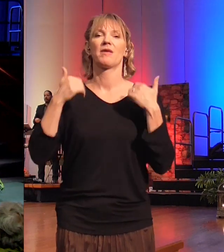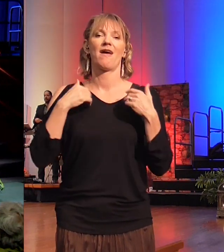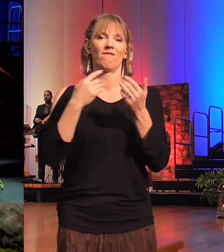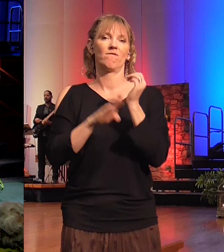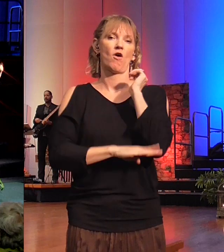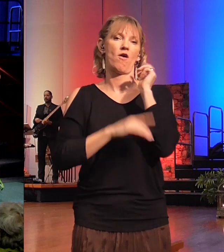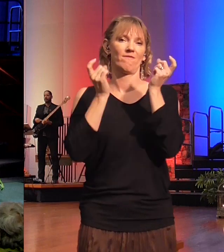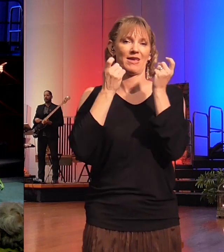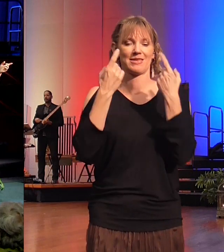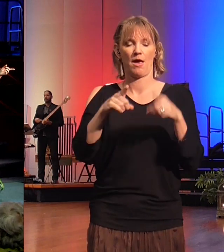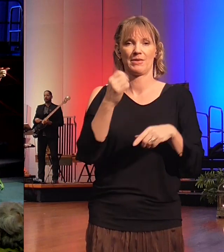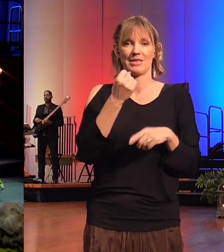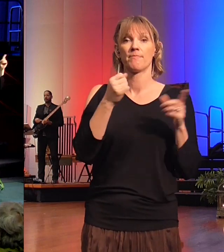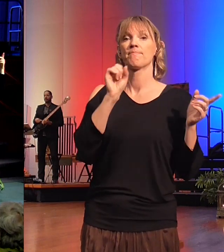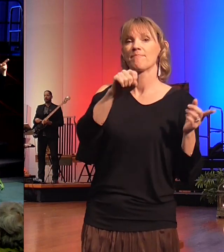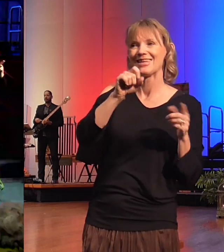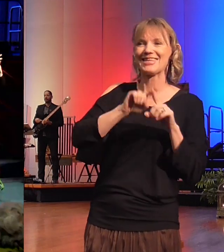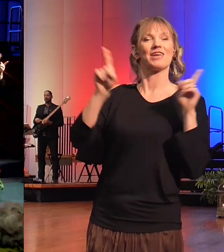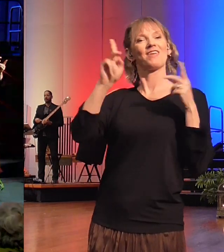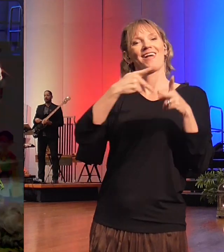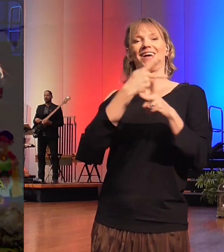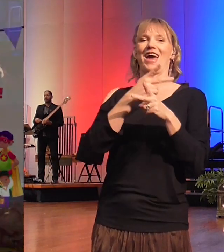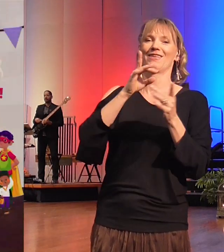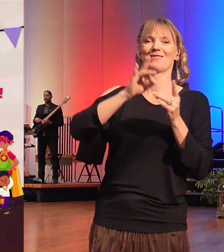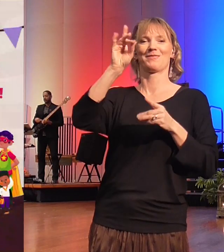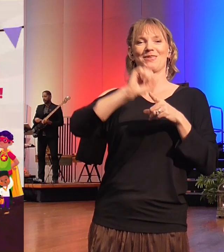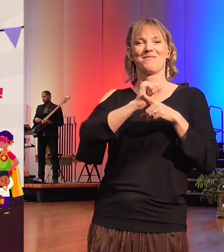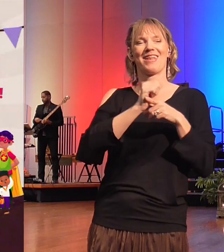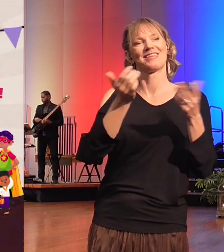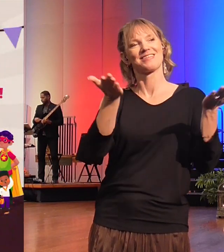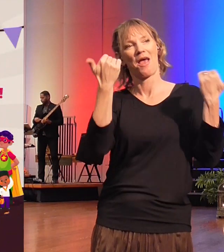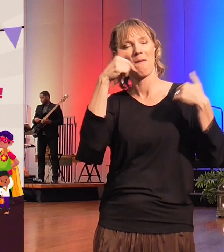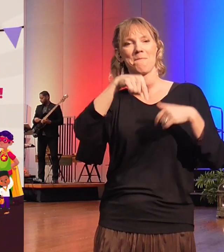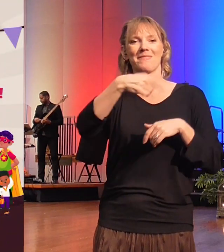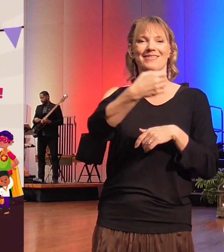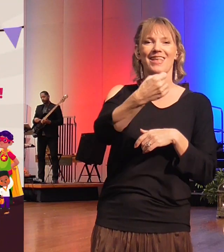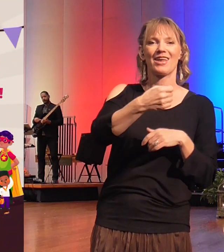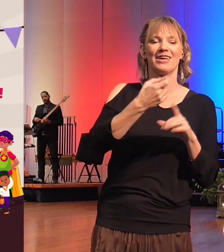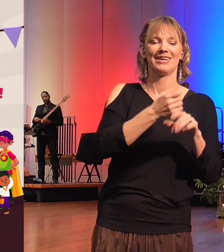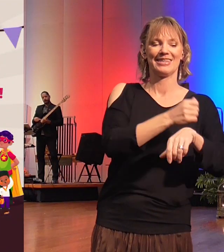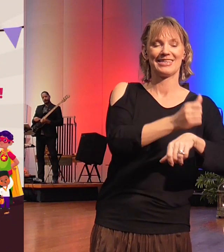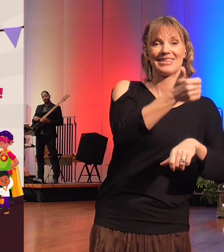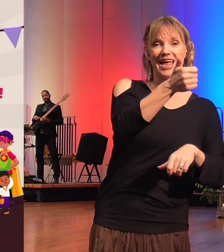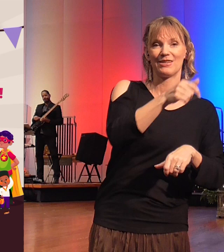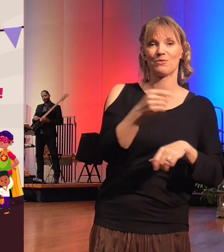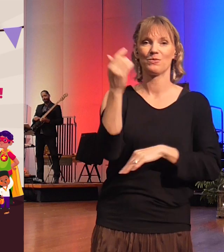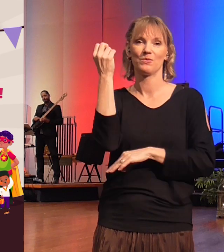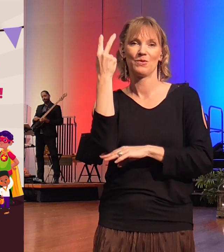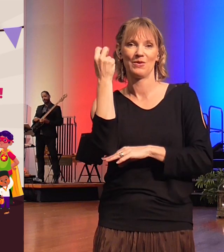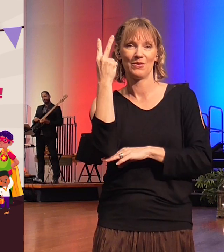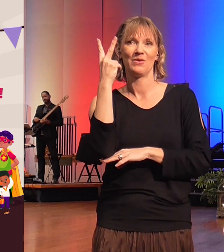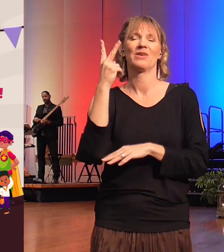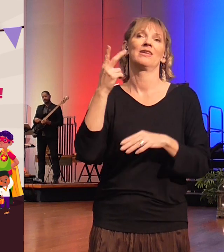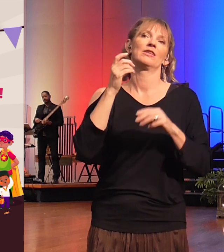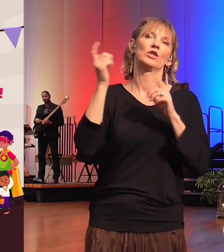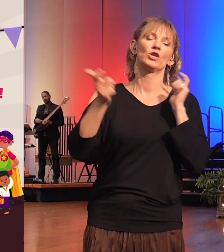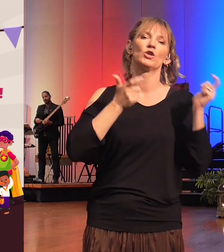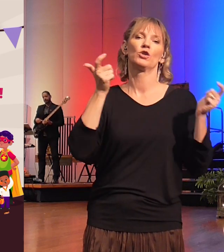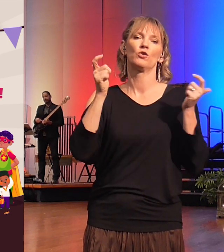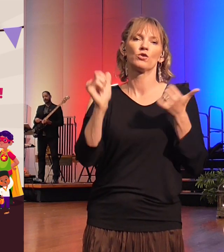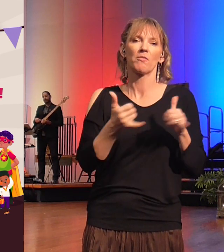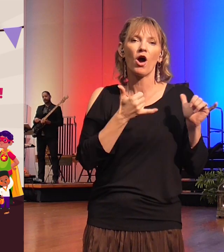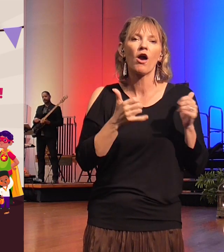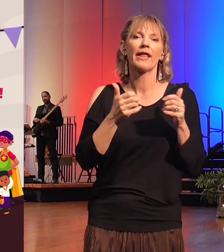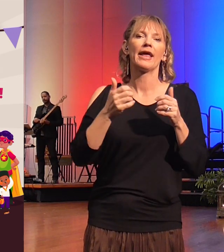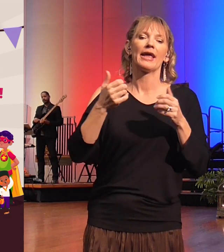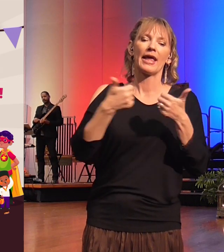Saturday. Yeah, different kind of spiritual practice. Come on out on Saturday from 10 to noon. It is a huge party with carnival games